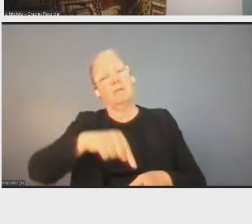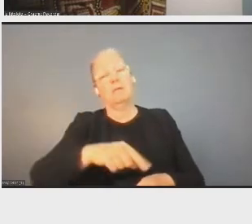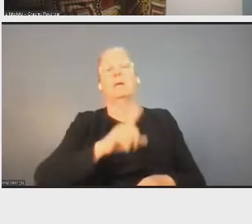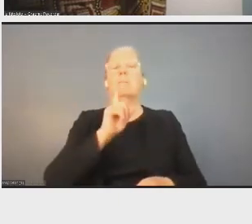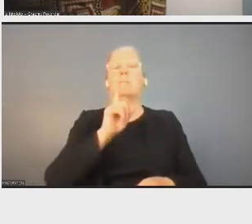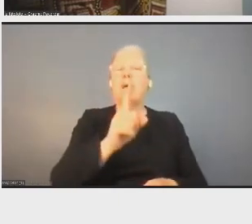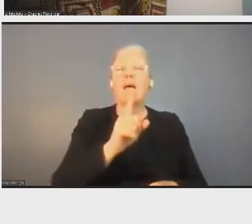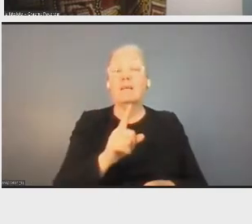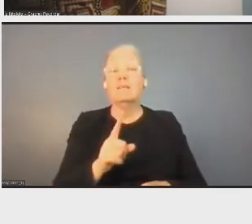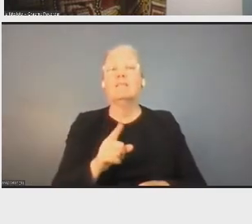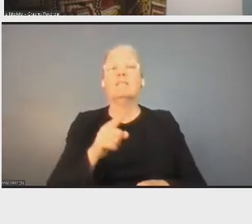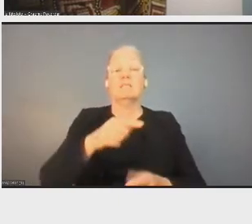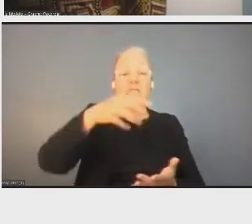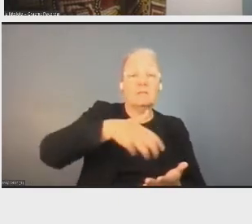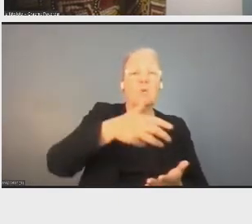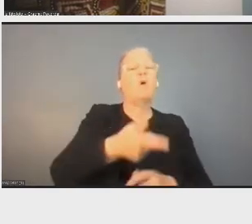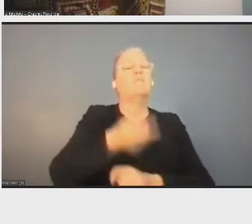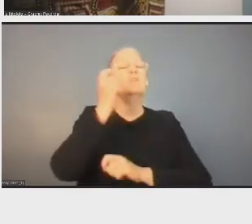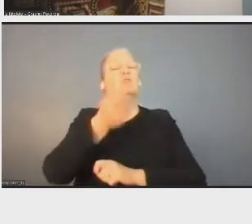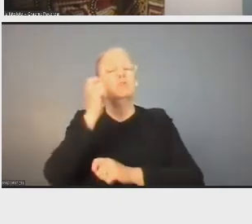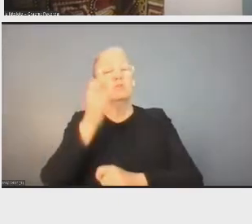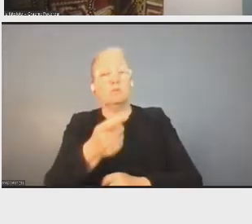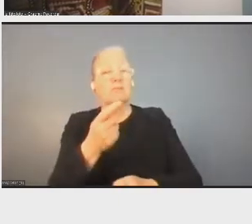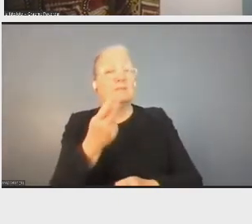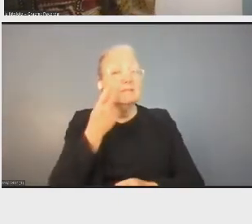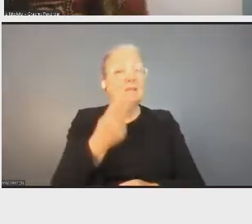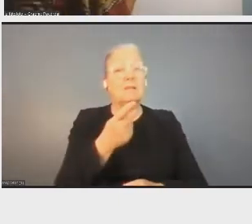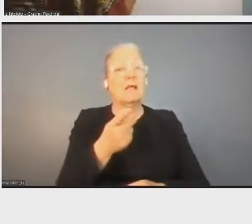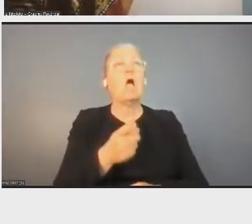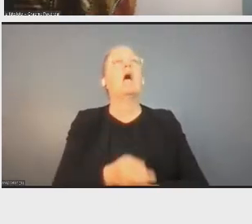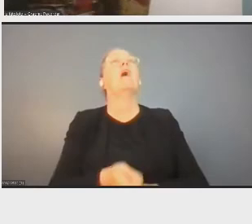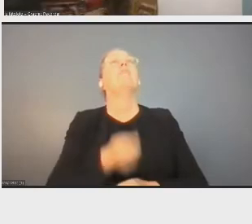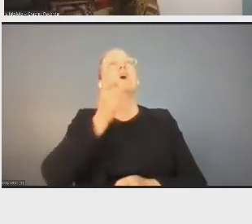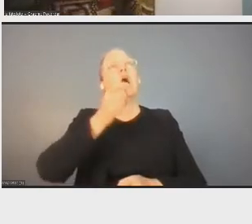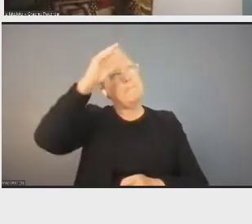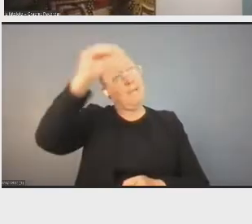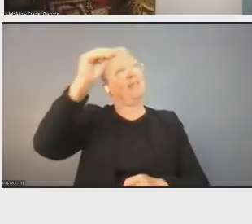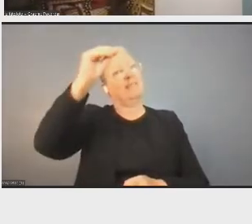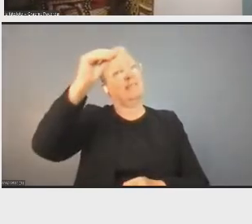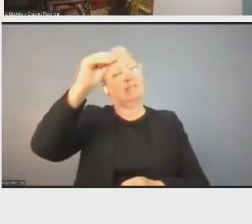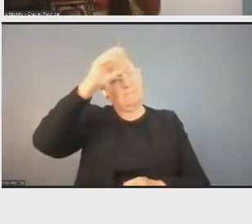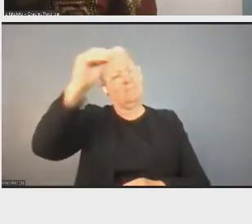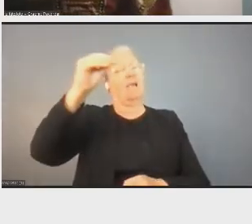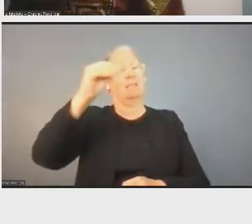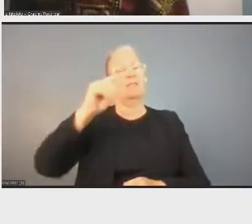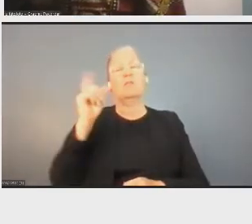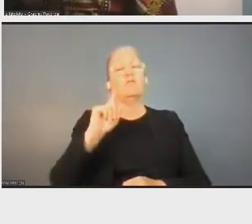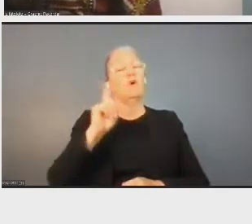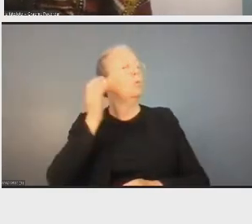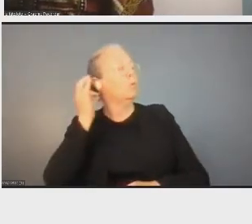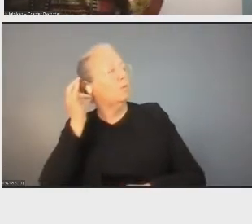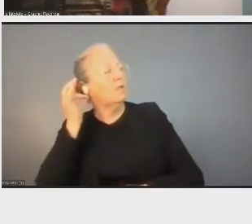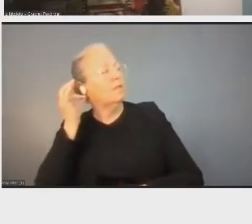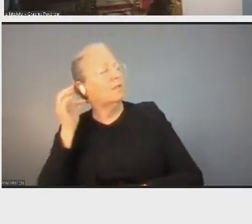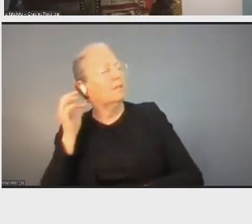sector, or a fisherman, right? You don't see a fisherwoman, you see fisherman. But if you look at the value chain of